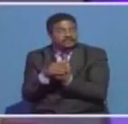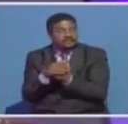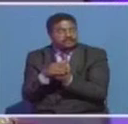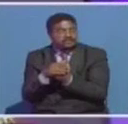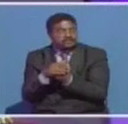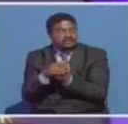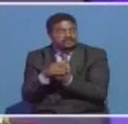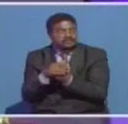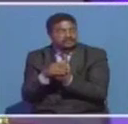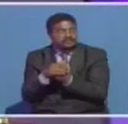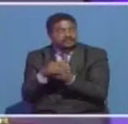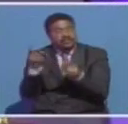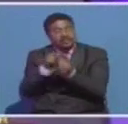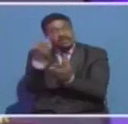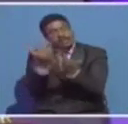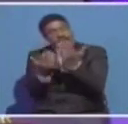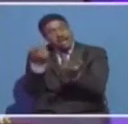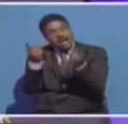the fires, the areas of